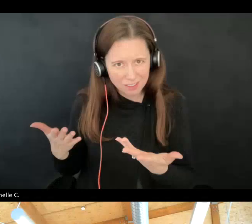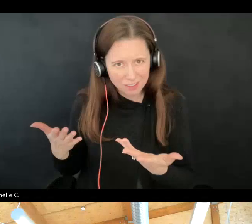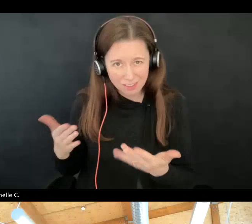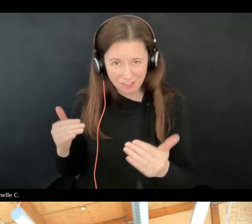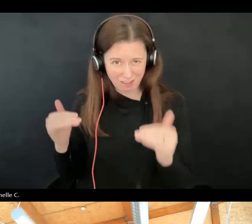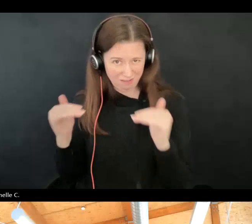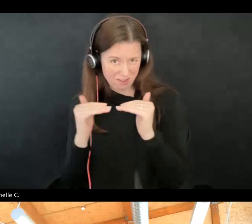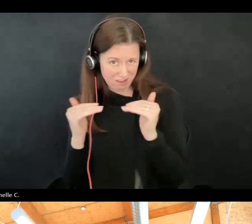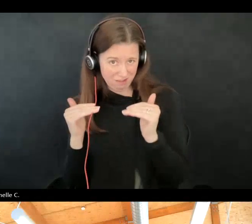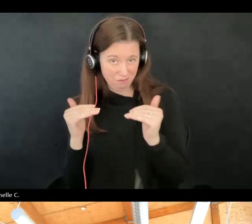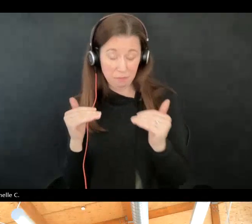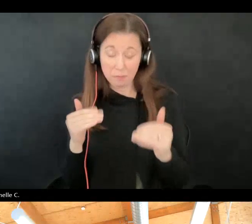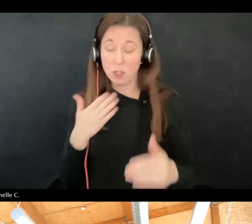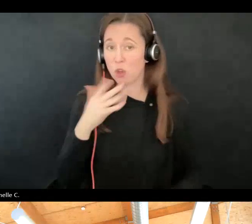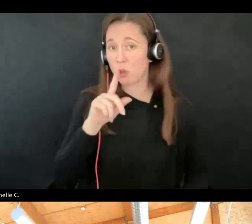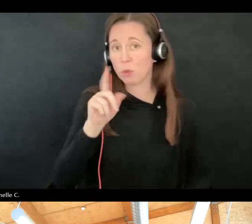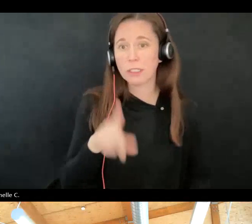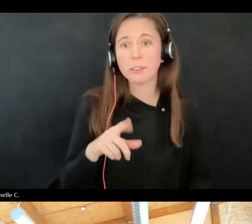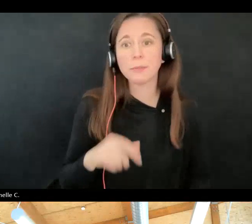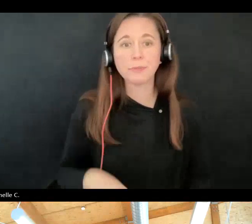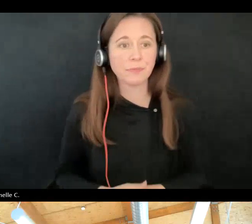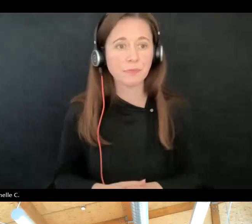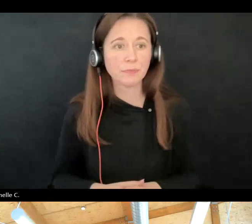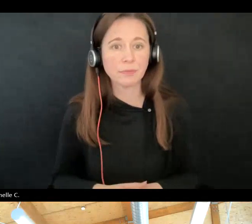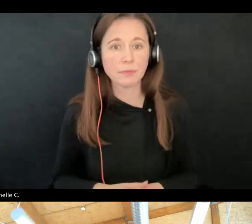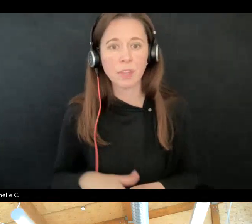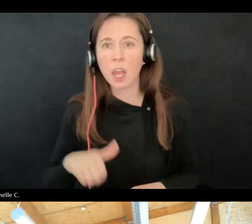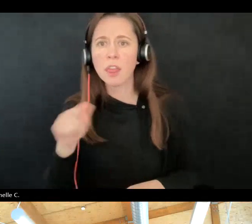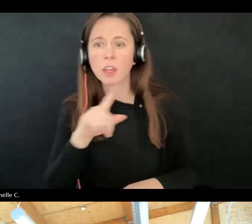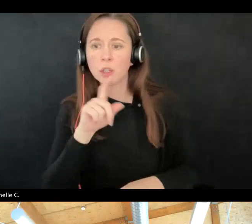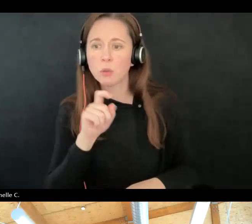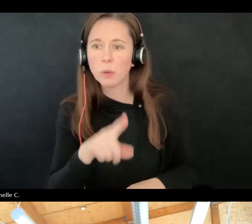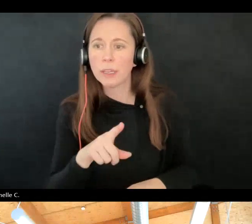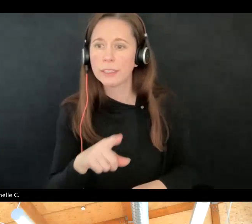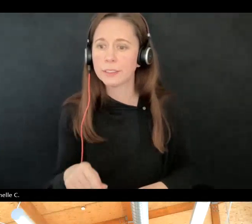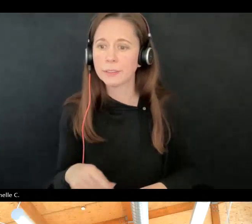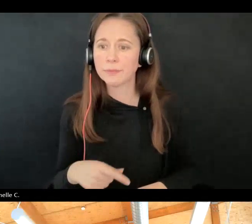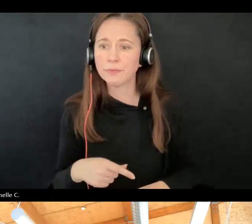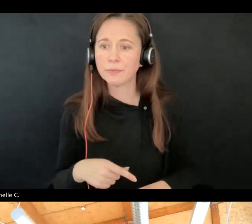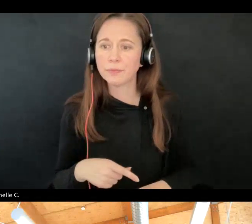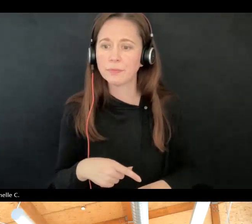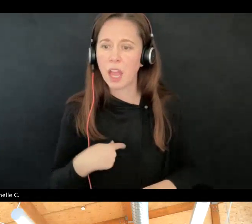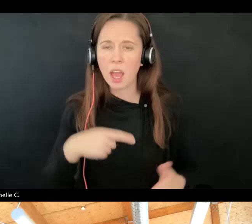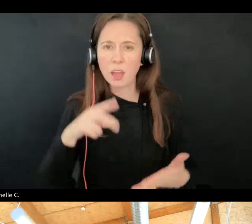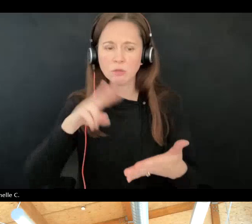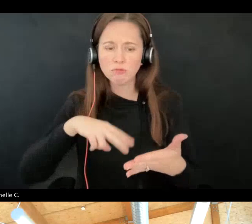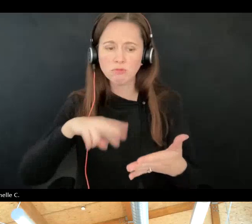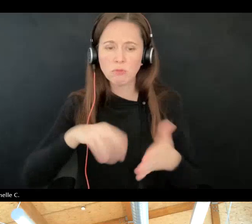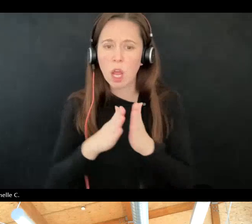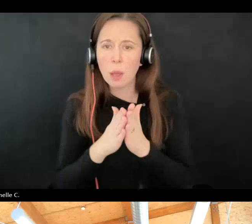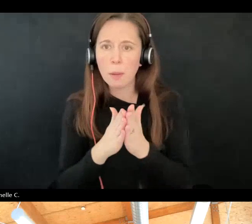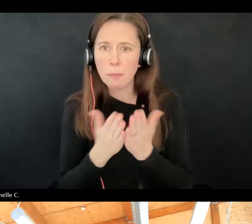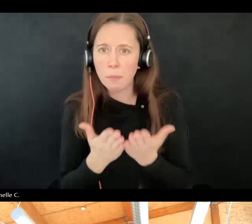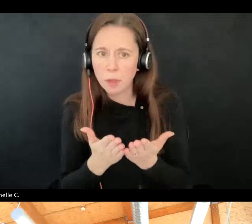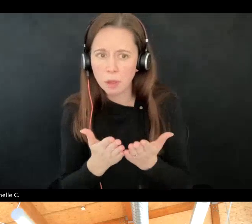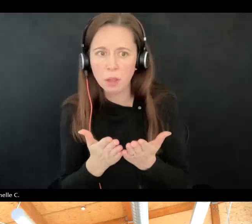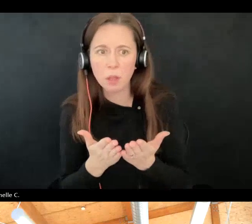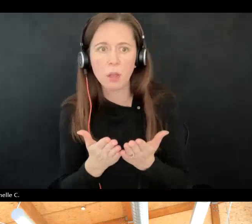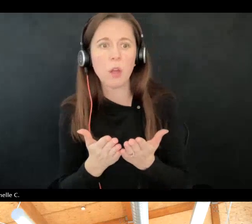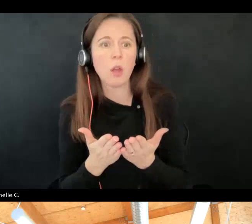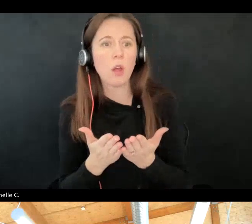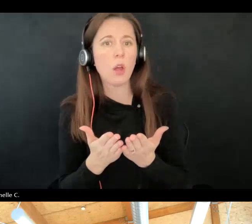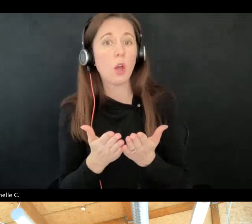Here's another question. Have you written a book on this? It's a great topic and resource from a Black perspective.